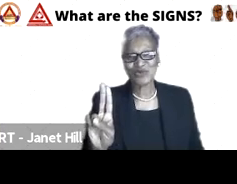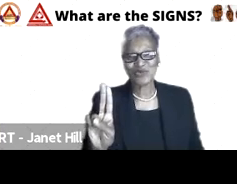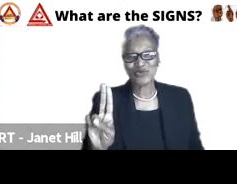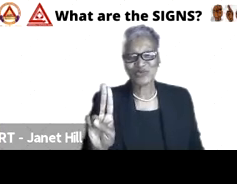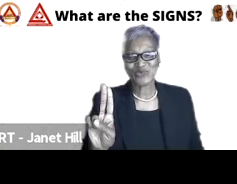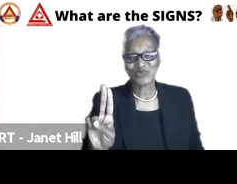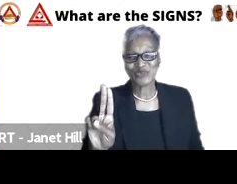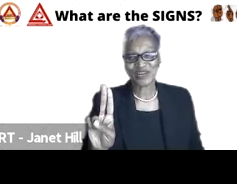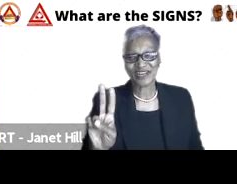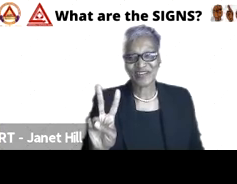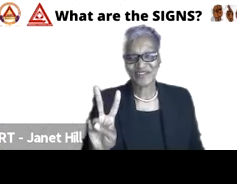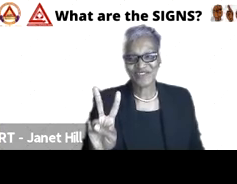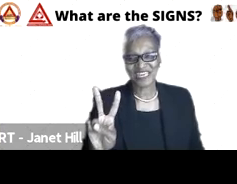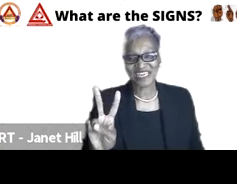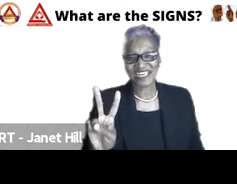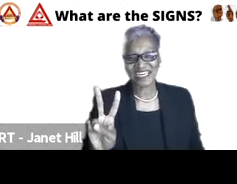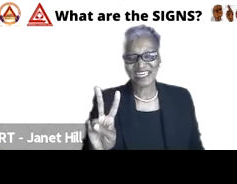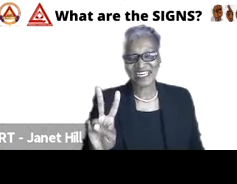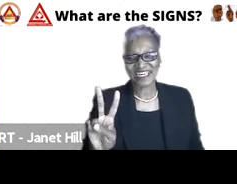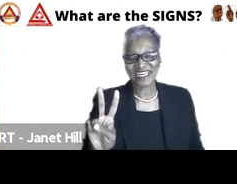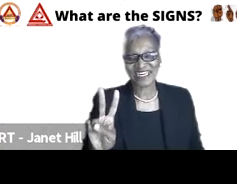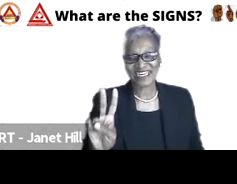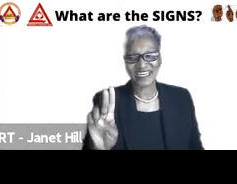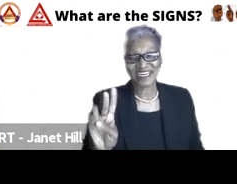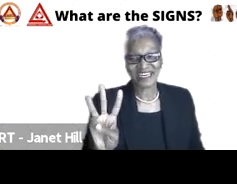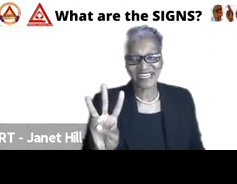U, V,